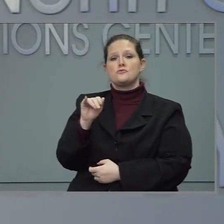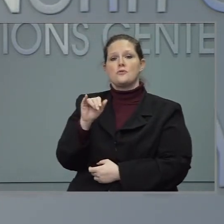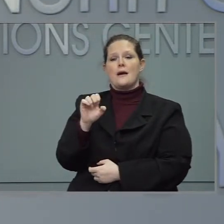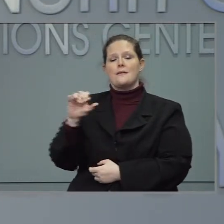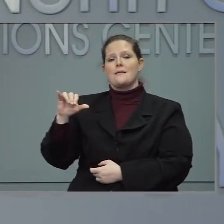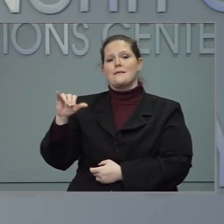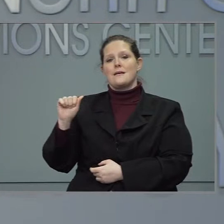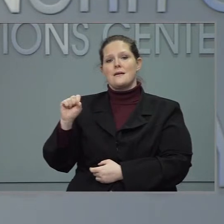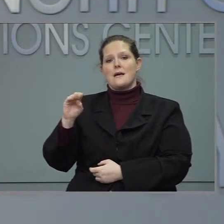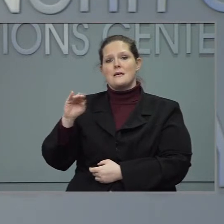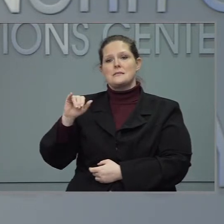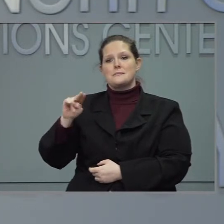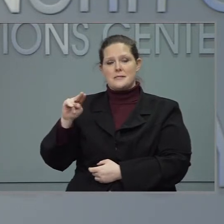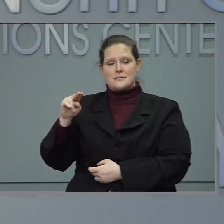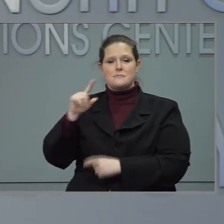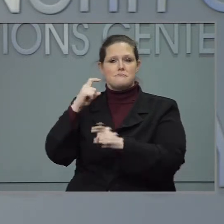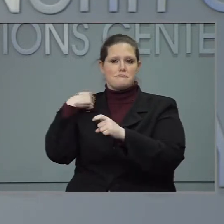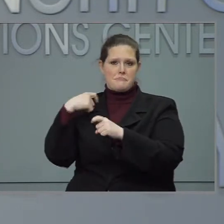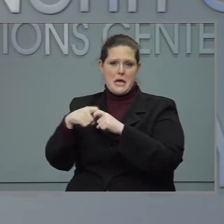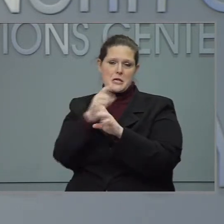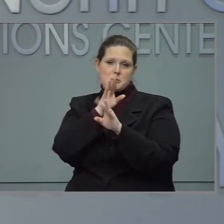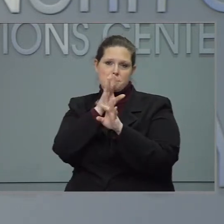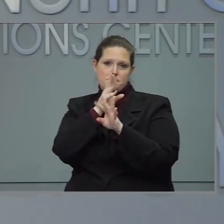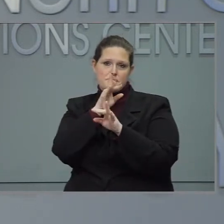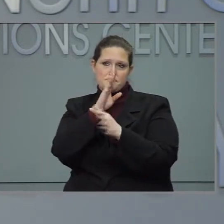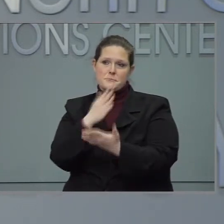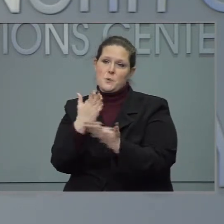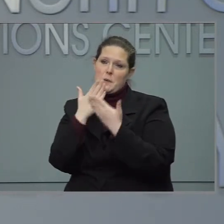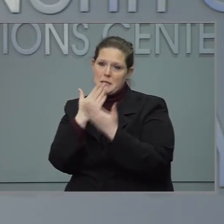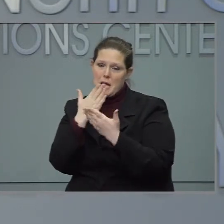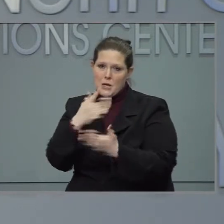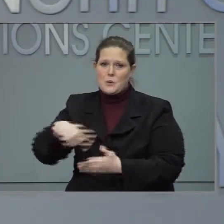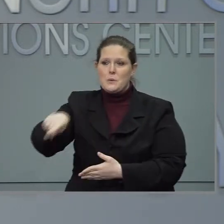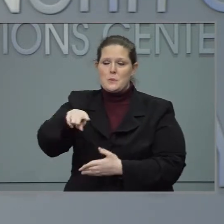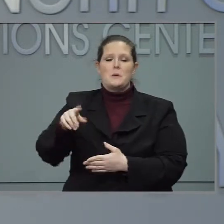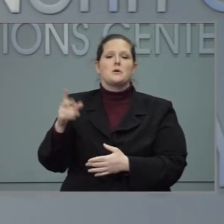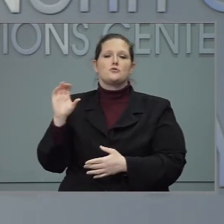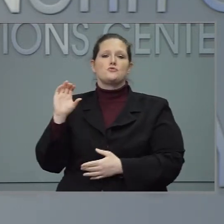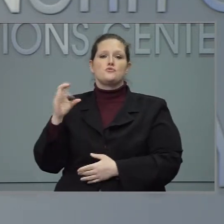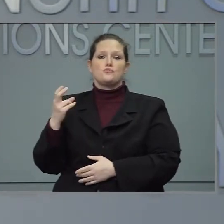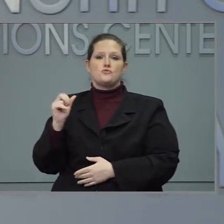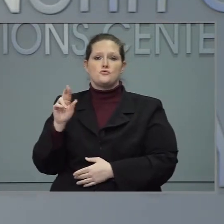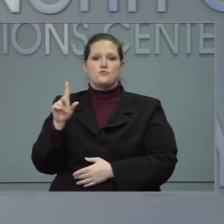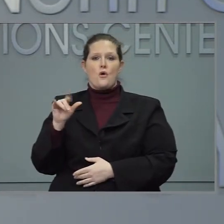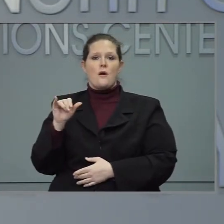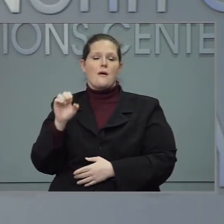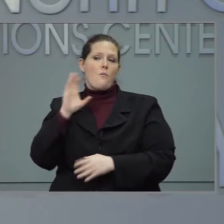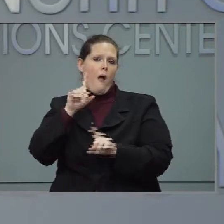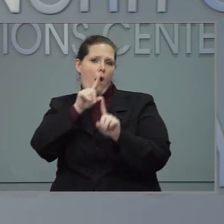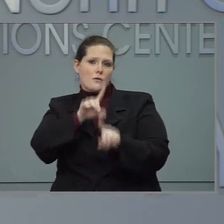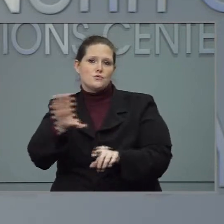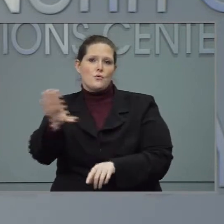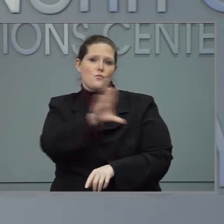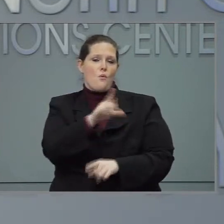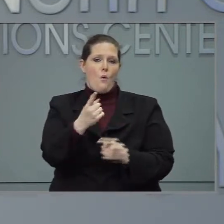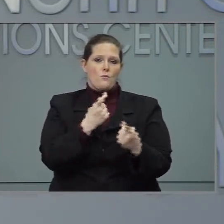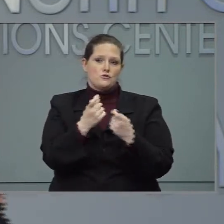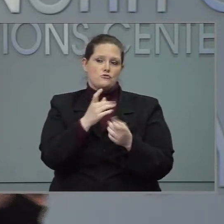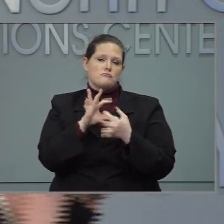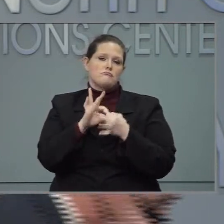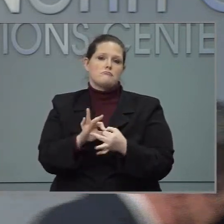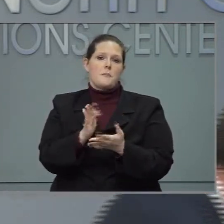thank you all for being with me today, and Charlie will answer more specific questions about the budget. Thanks a lot.